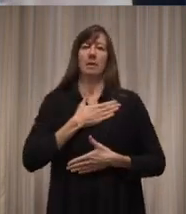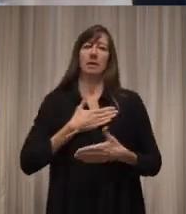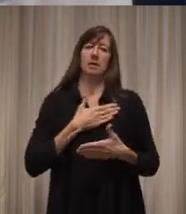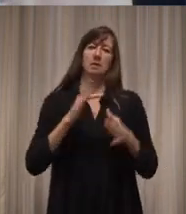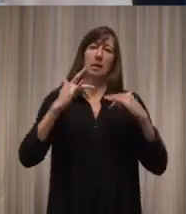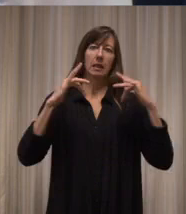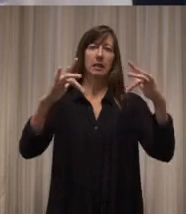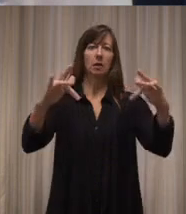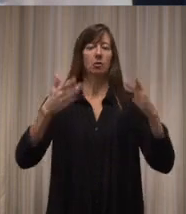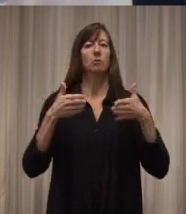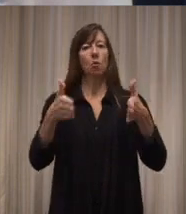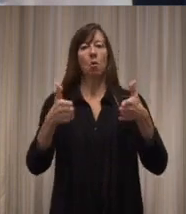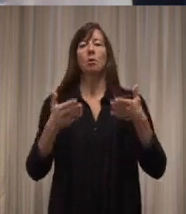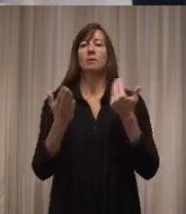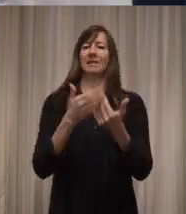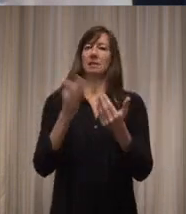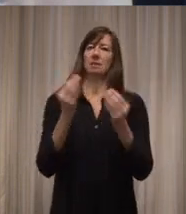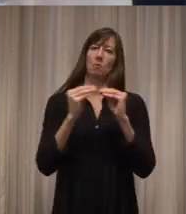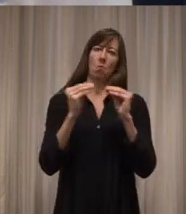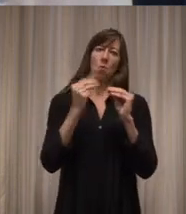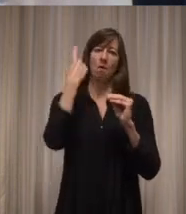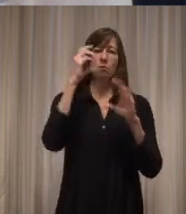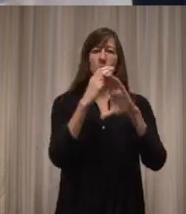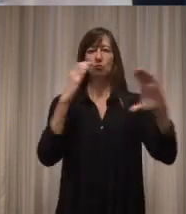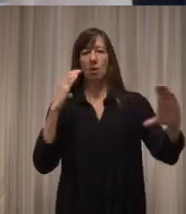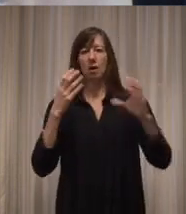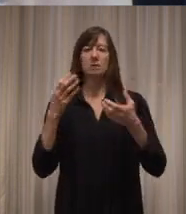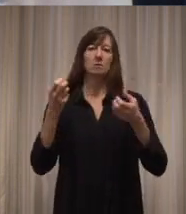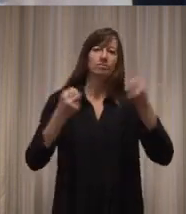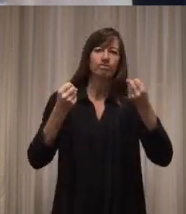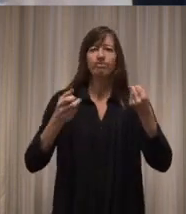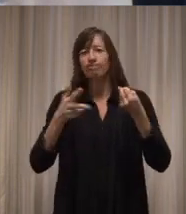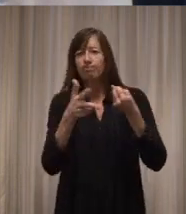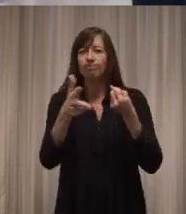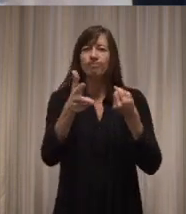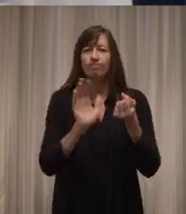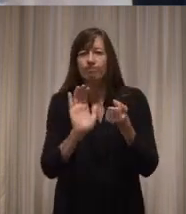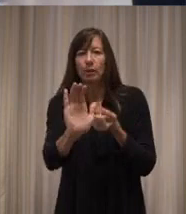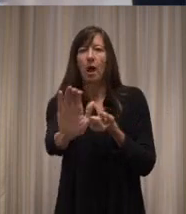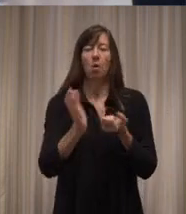makes it easier for our road crews to finish up that work. So please stay put and safe and warm if you can.